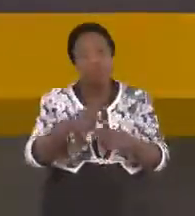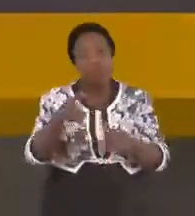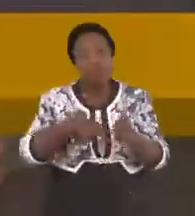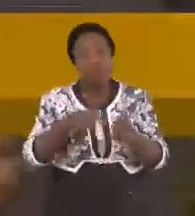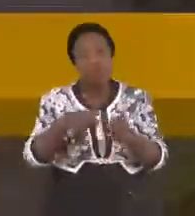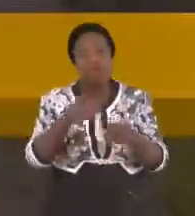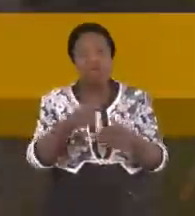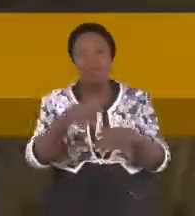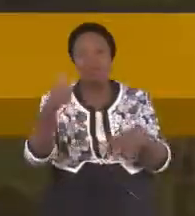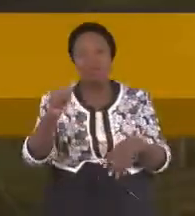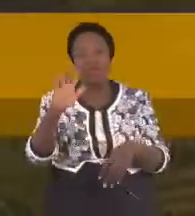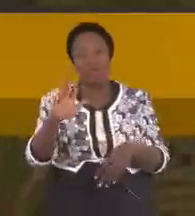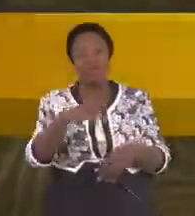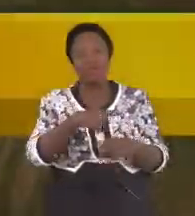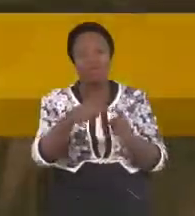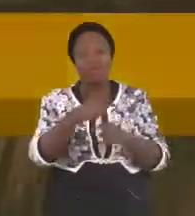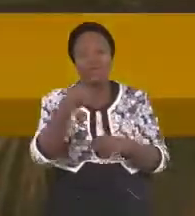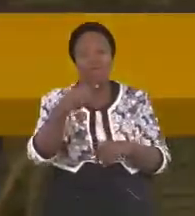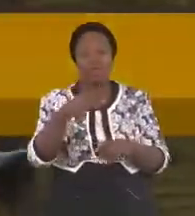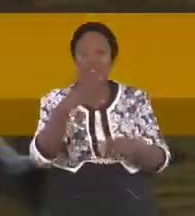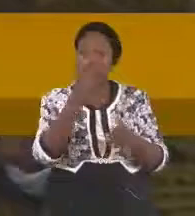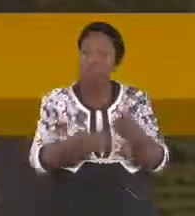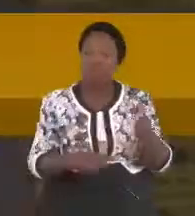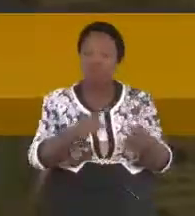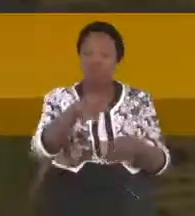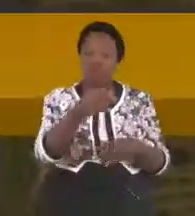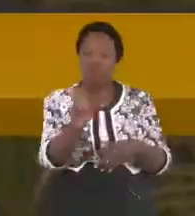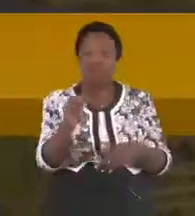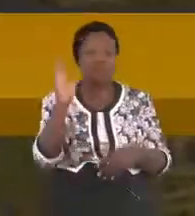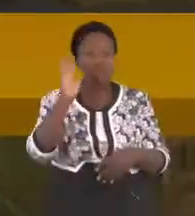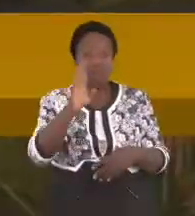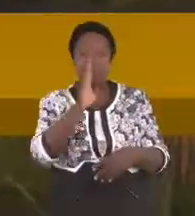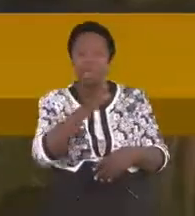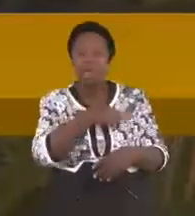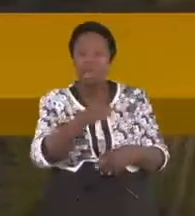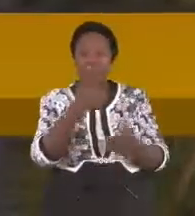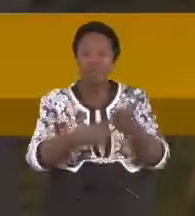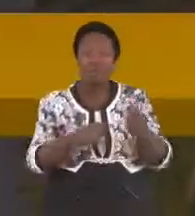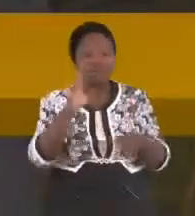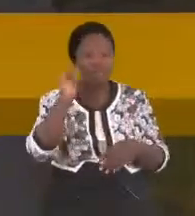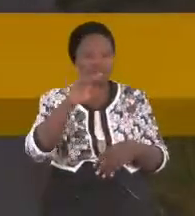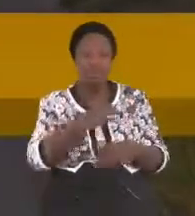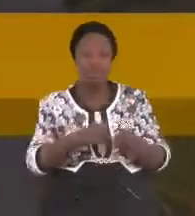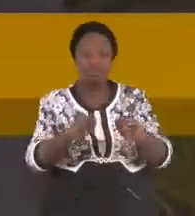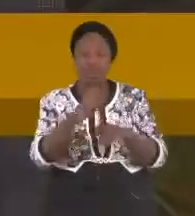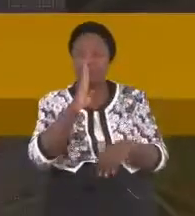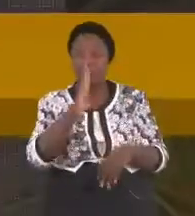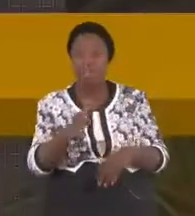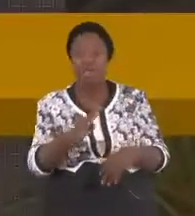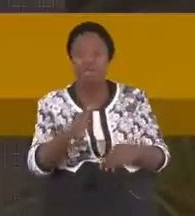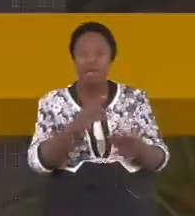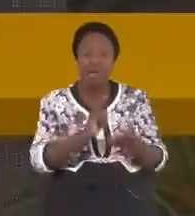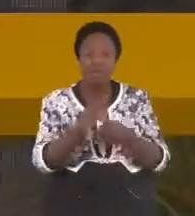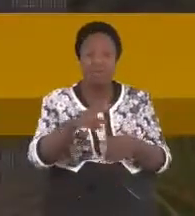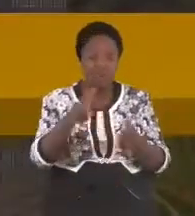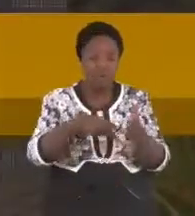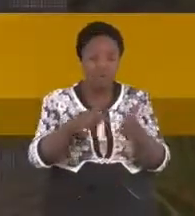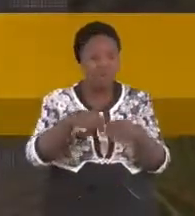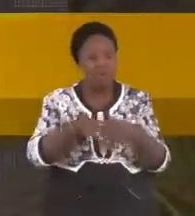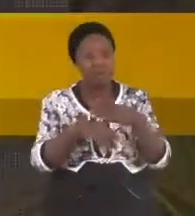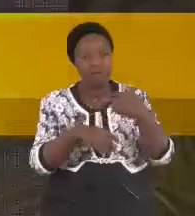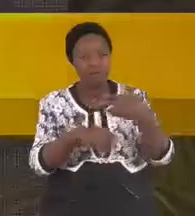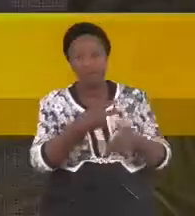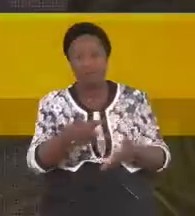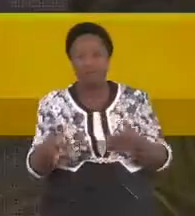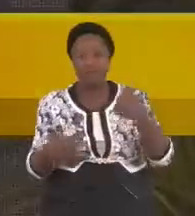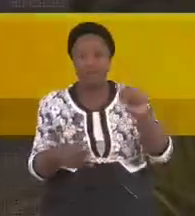what John will be, what he will even eat, how he will be clothed. We read verse 17, how